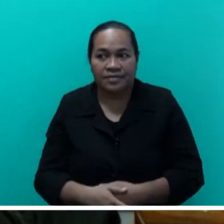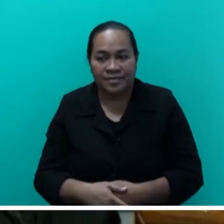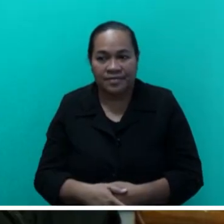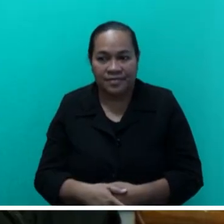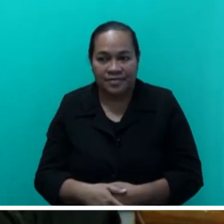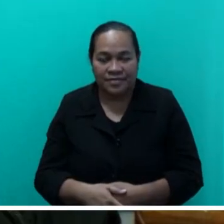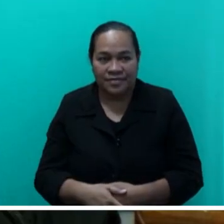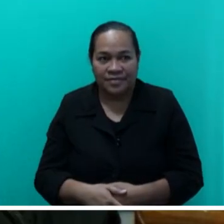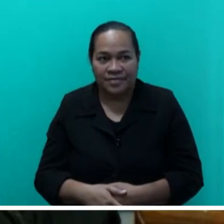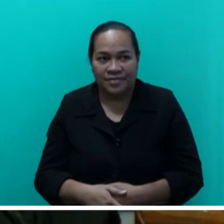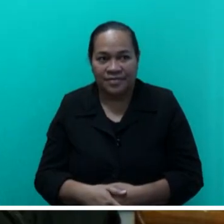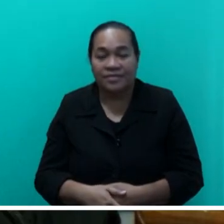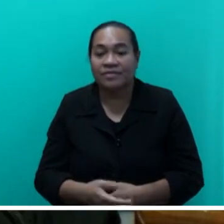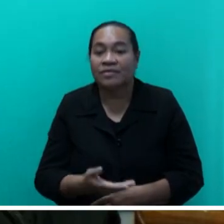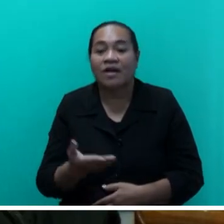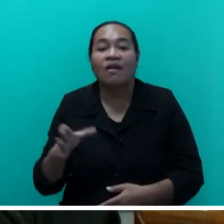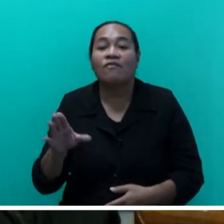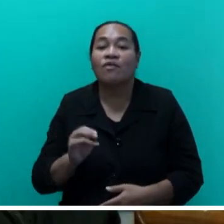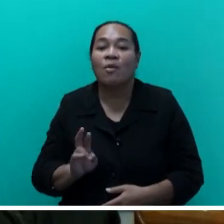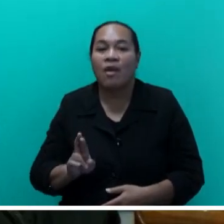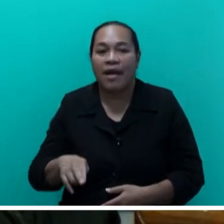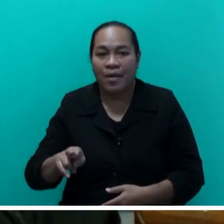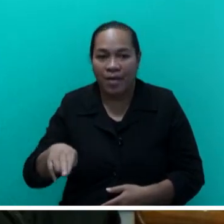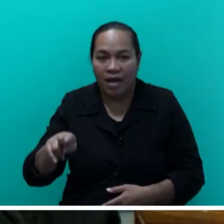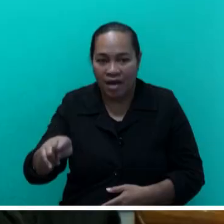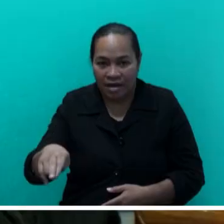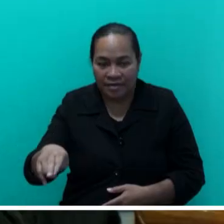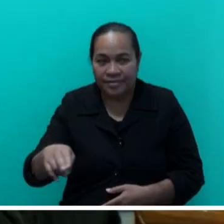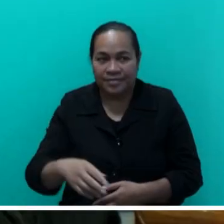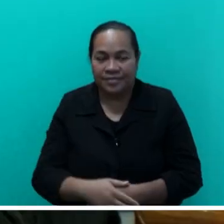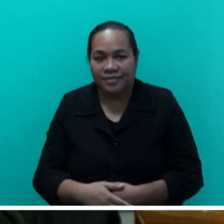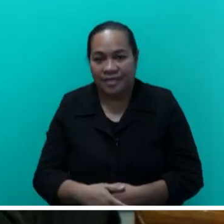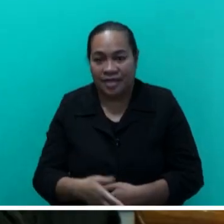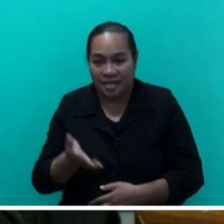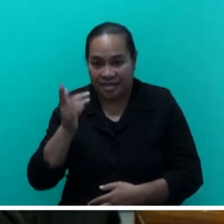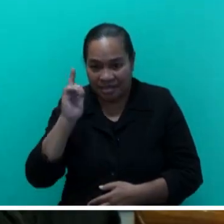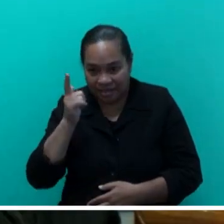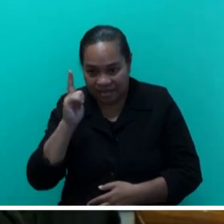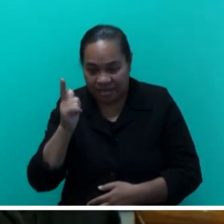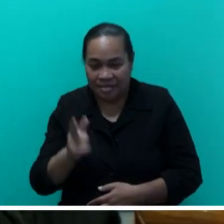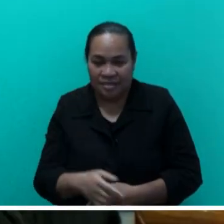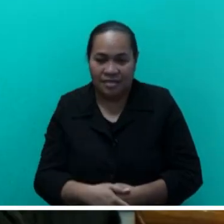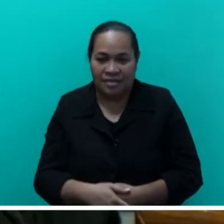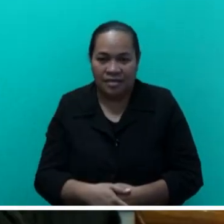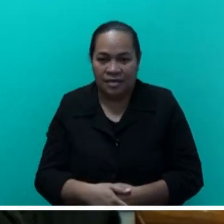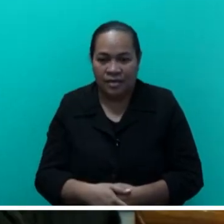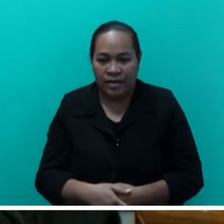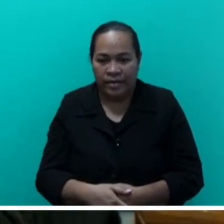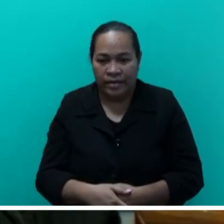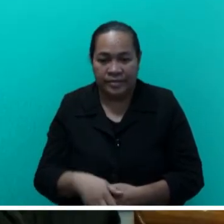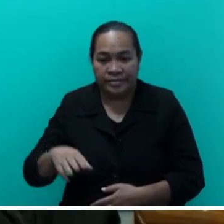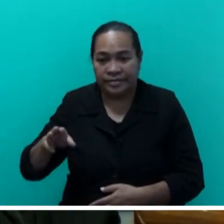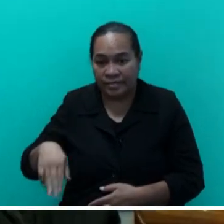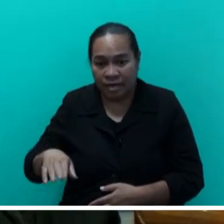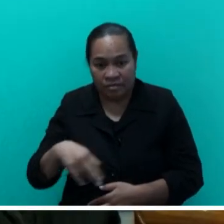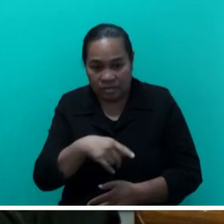Kumnina Angwane Mayrewa, Kasnibuli, and members of this great country who are listening in